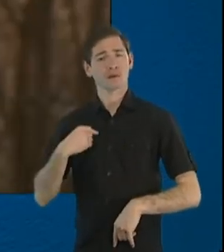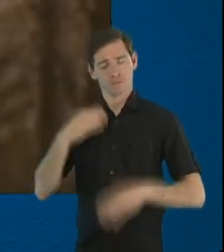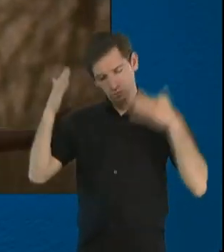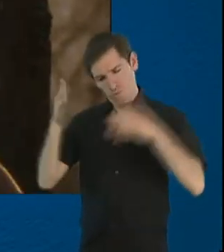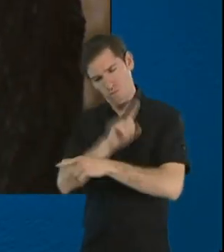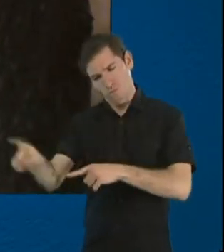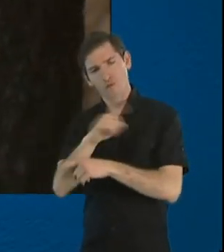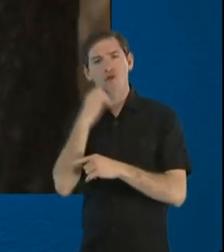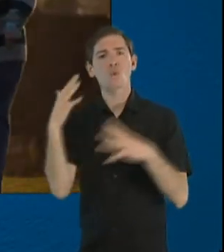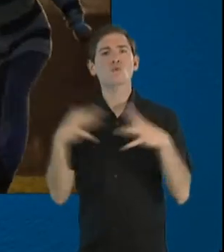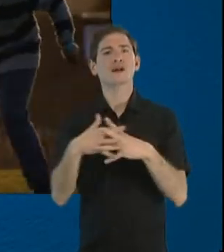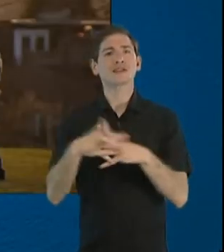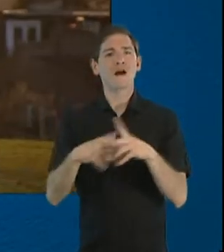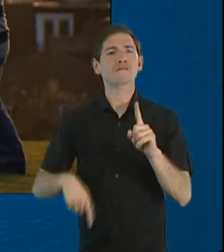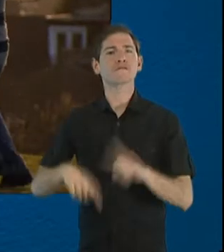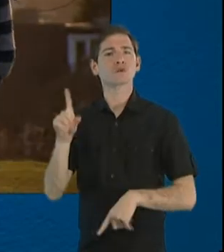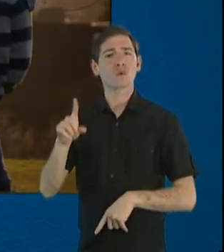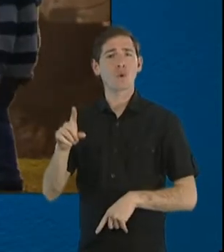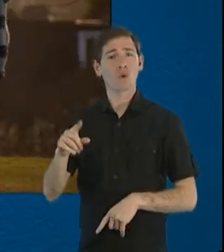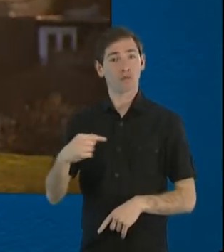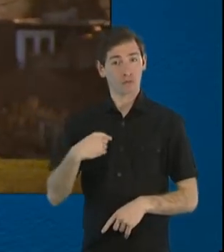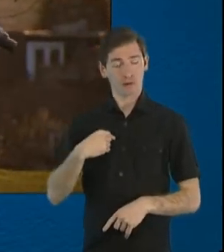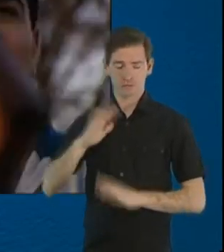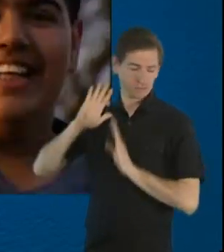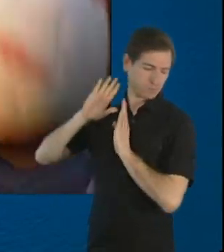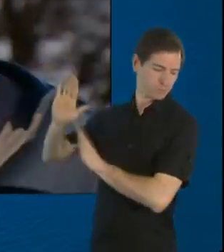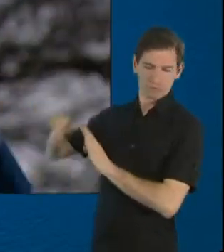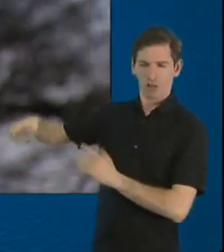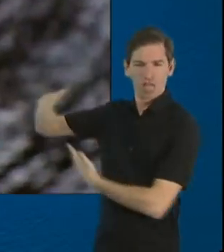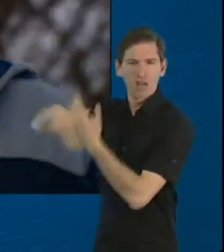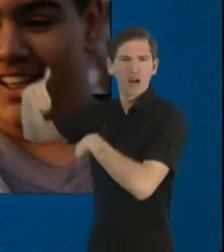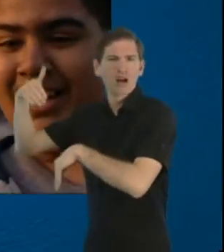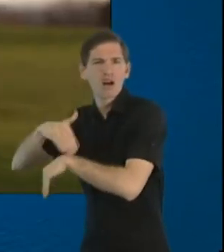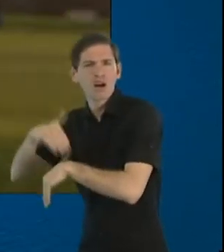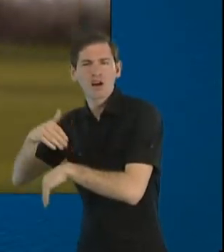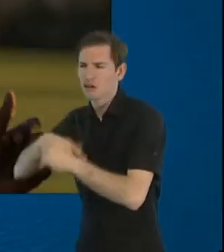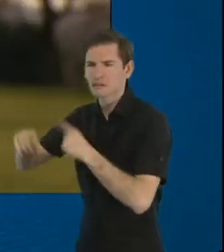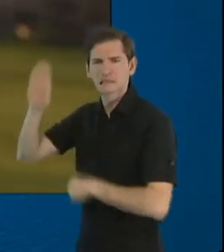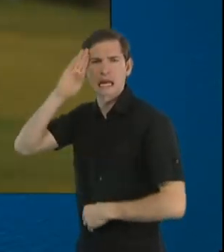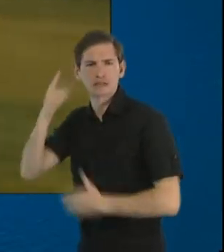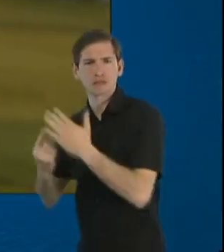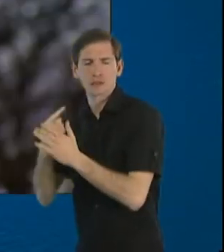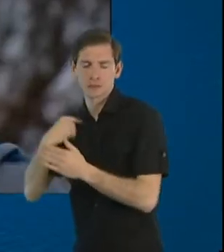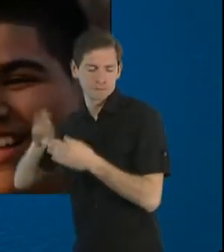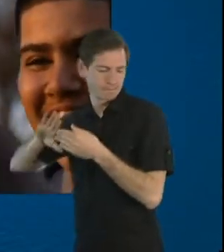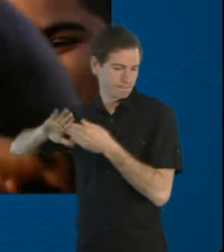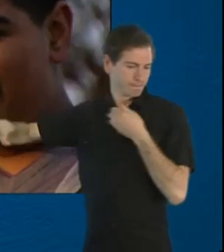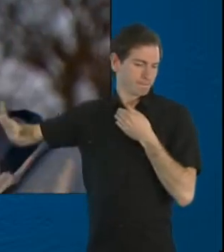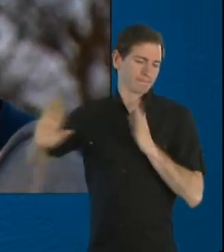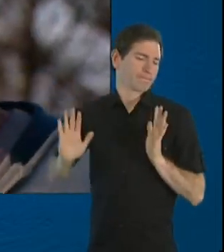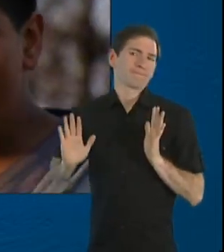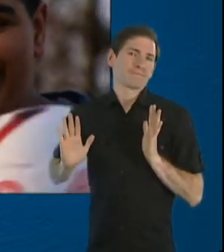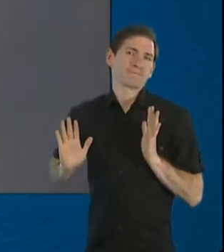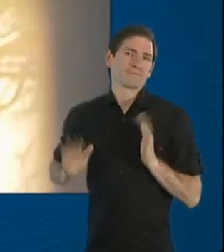on my football every Wednesday. I'm not going to be mingling with anyone that I see that's dangerous. I'm